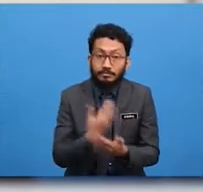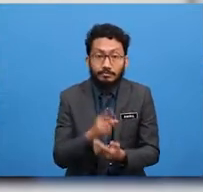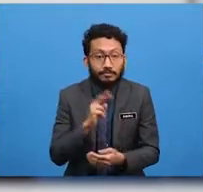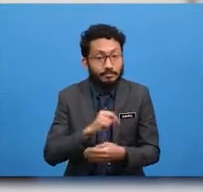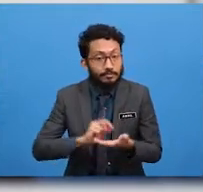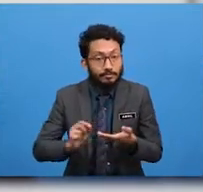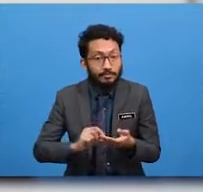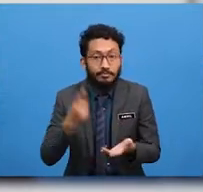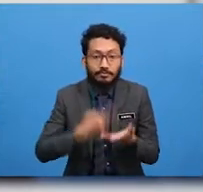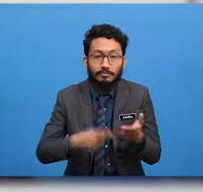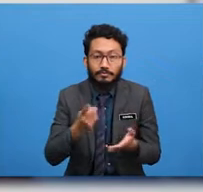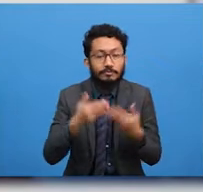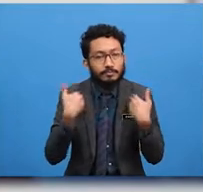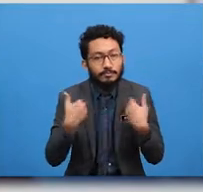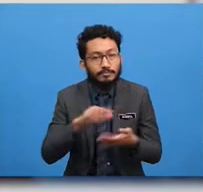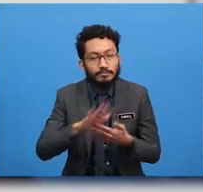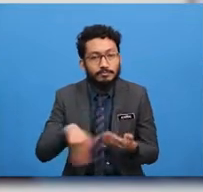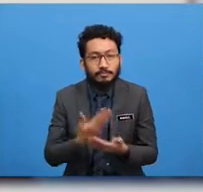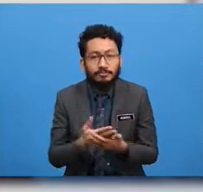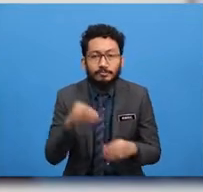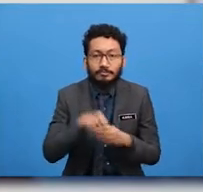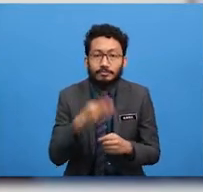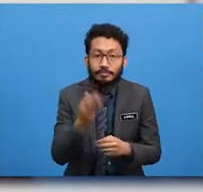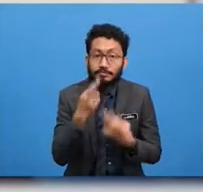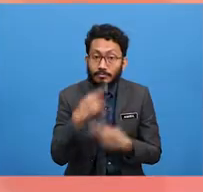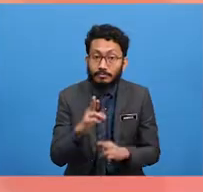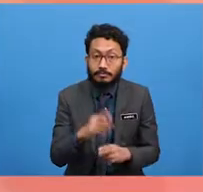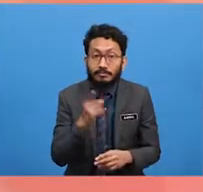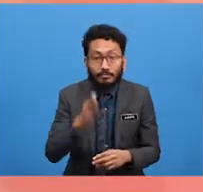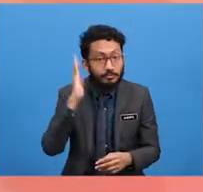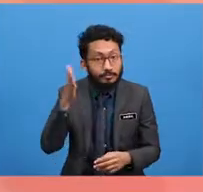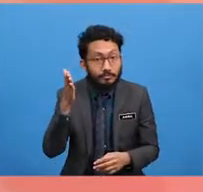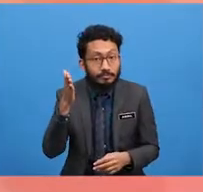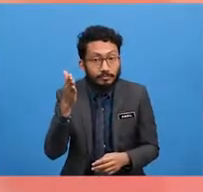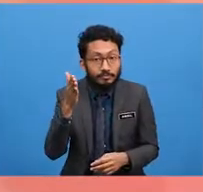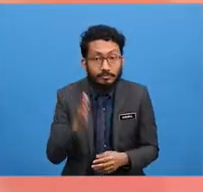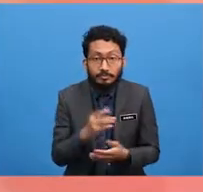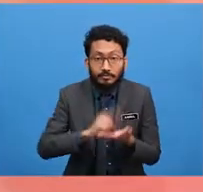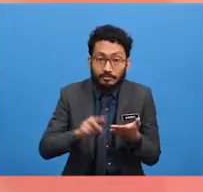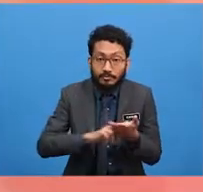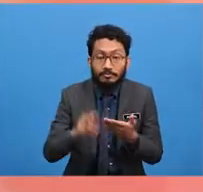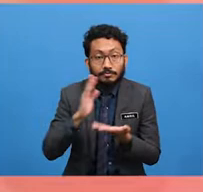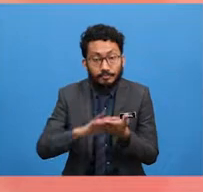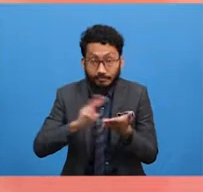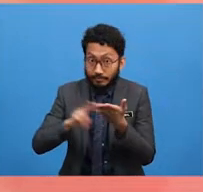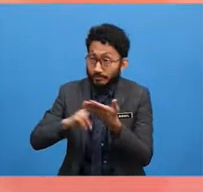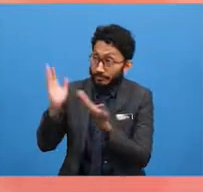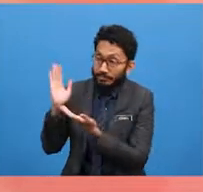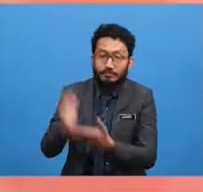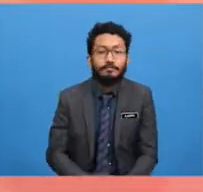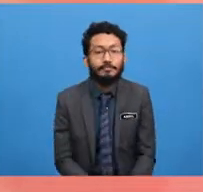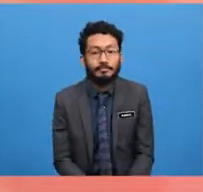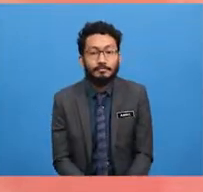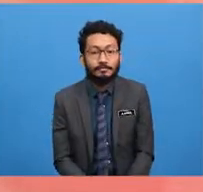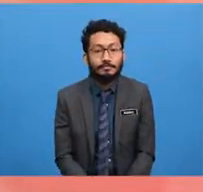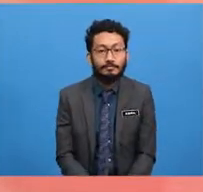do you have to include in your reply? You will thank your friend, accept the invitation